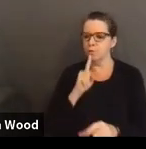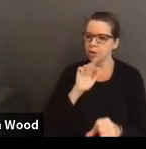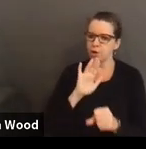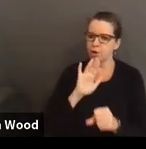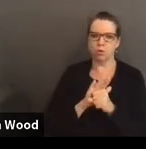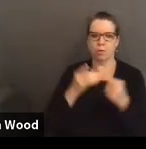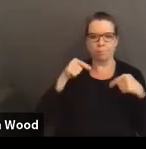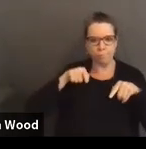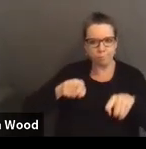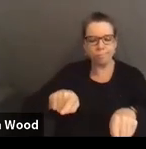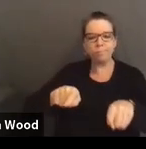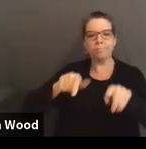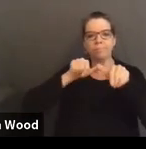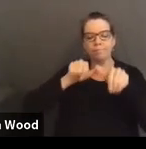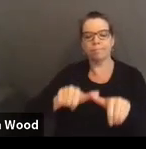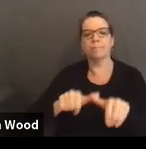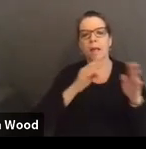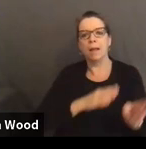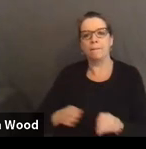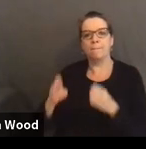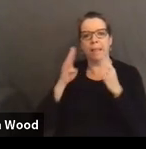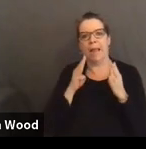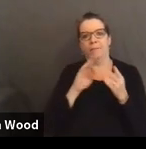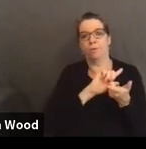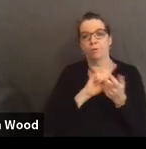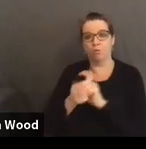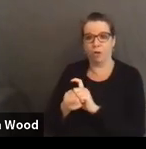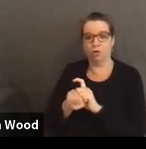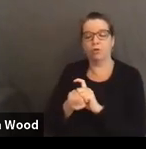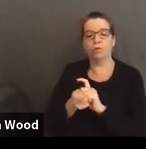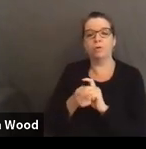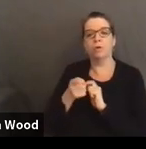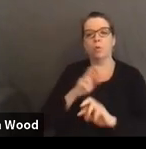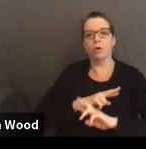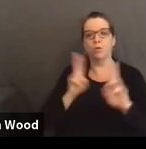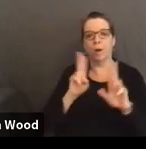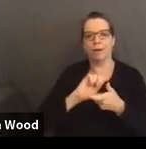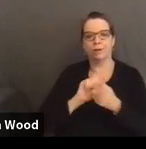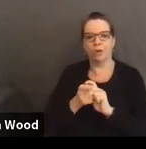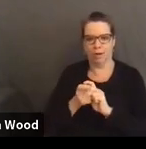learning and plan for the effective switch when you are ready to make the change.